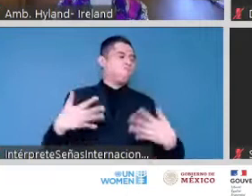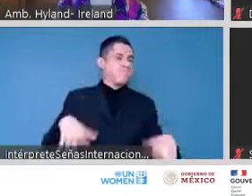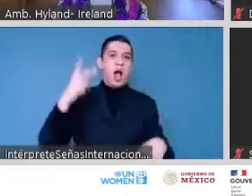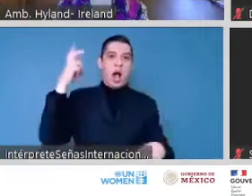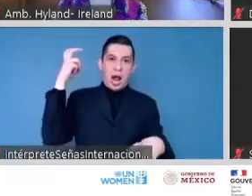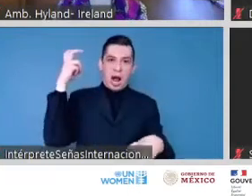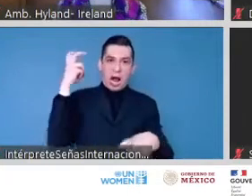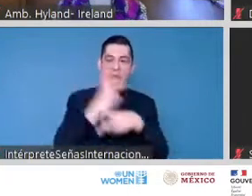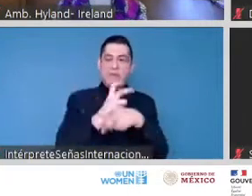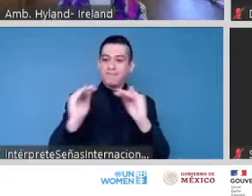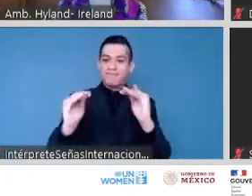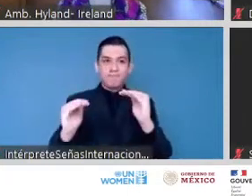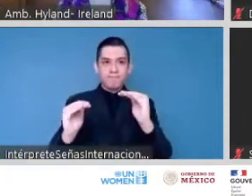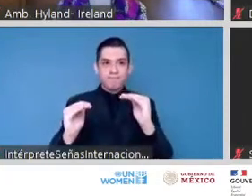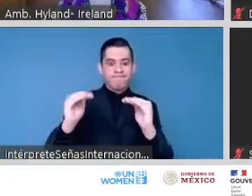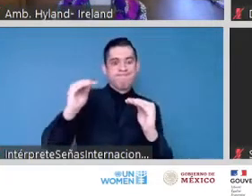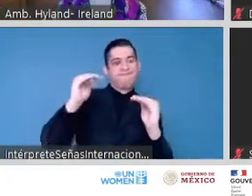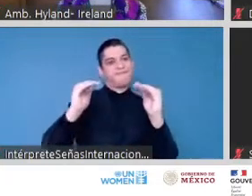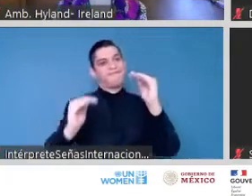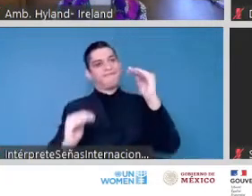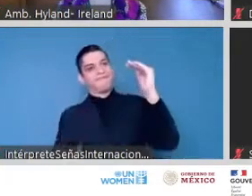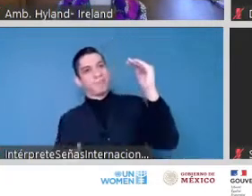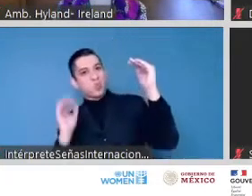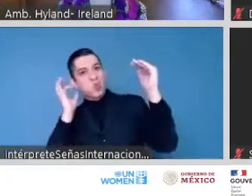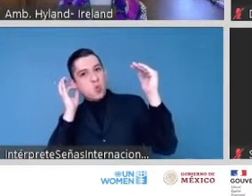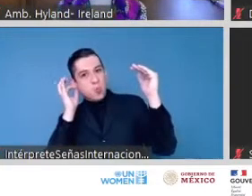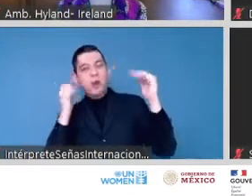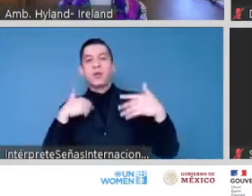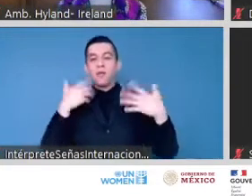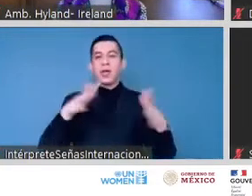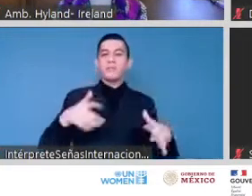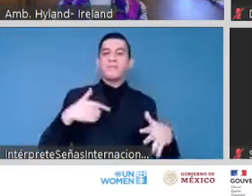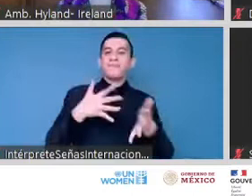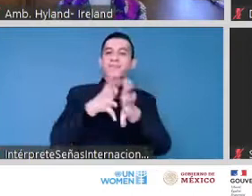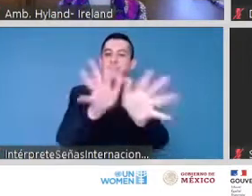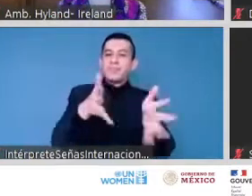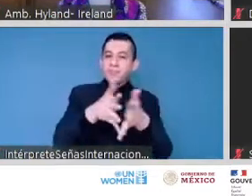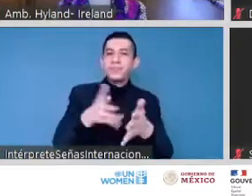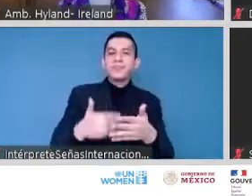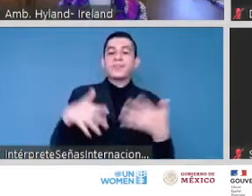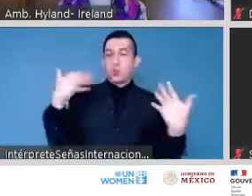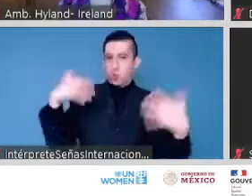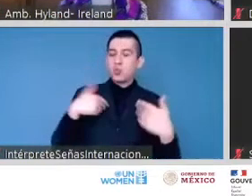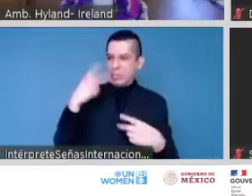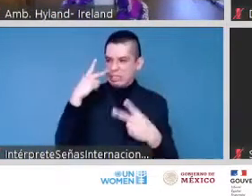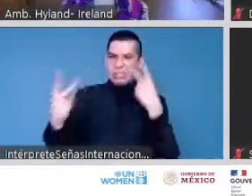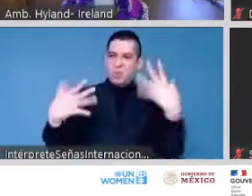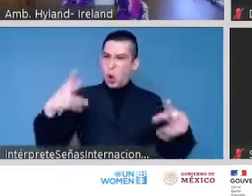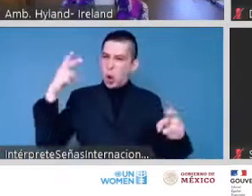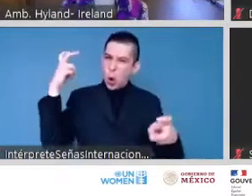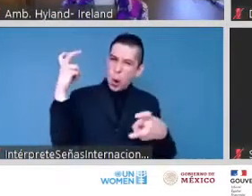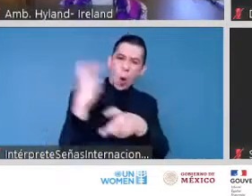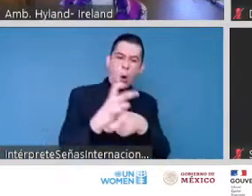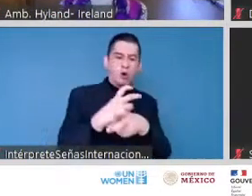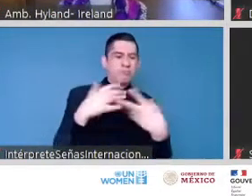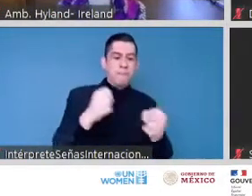also seen the alarming increase in incidents of and risks of sexual and gender-based violence in humanitarian settings everywhere. And women and